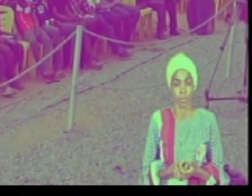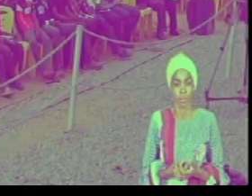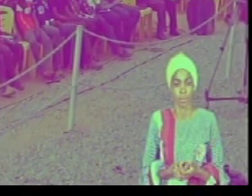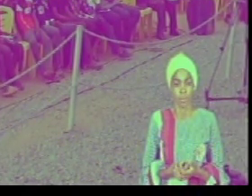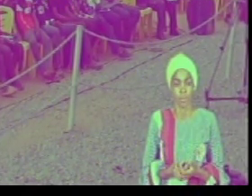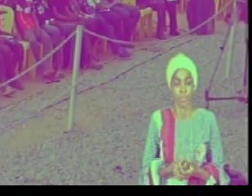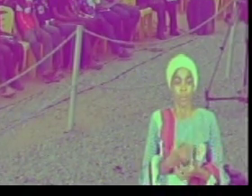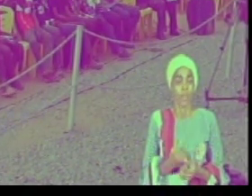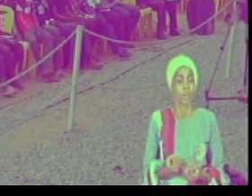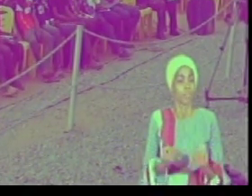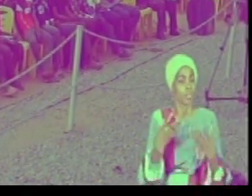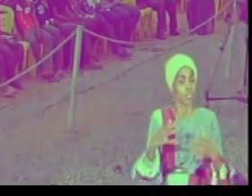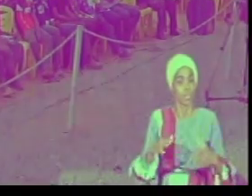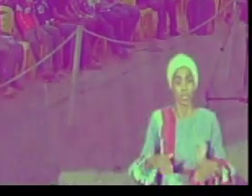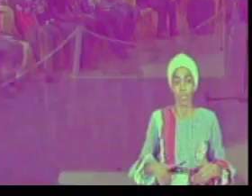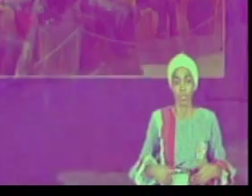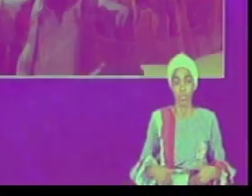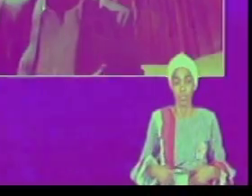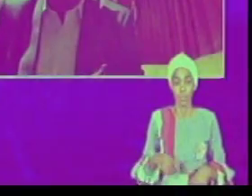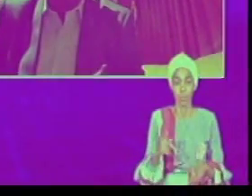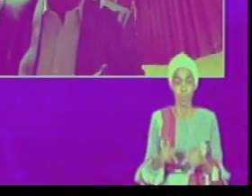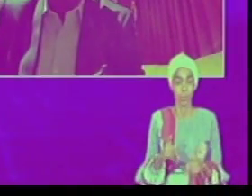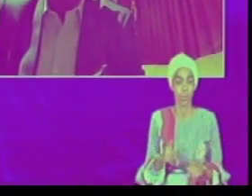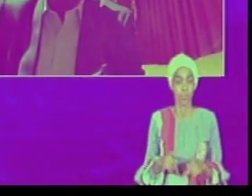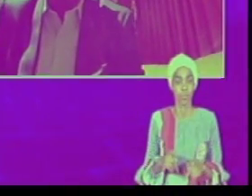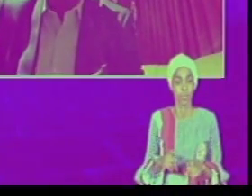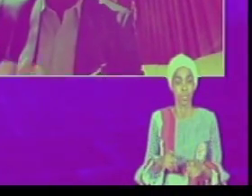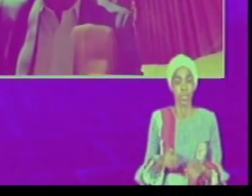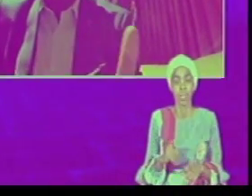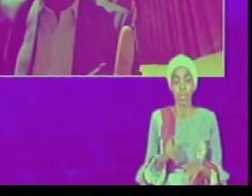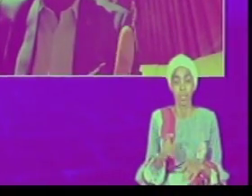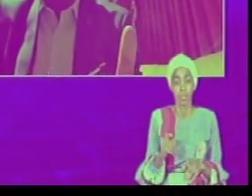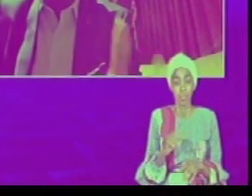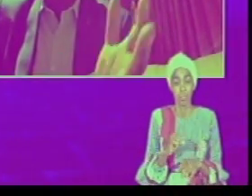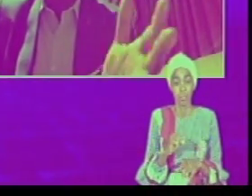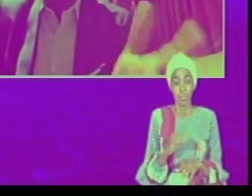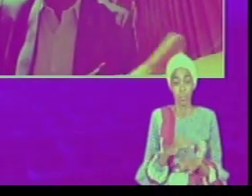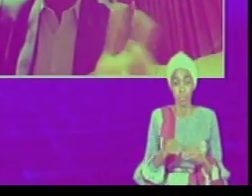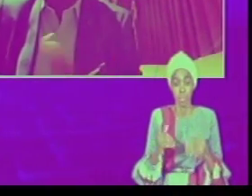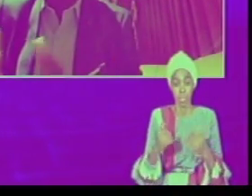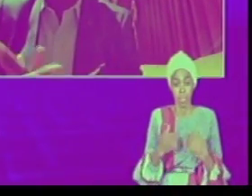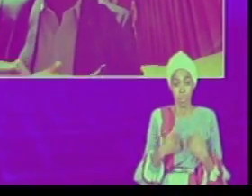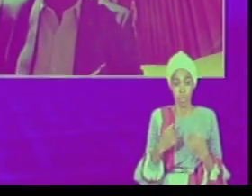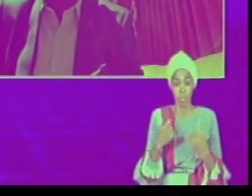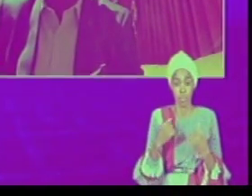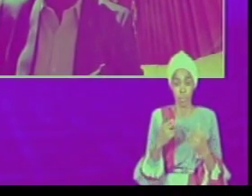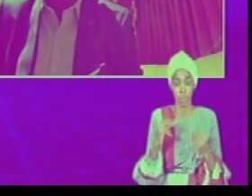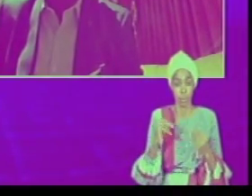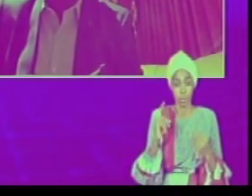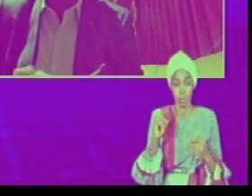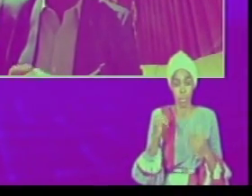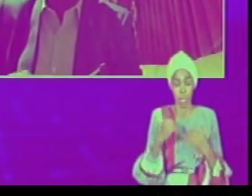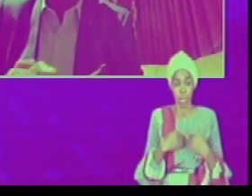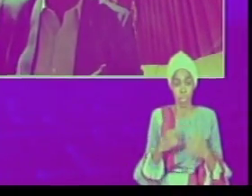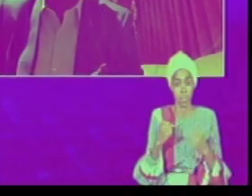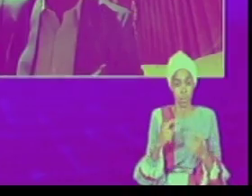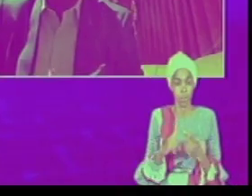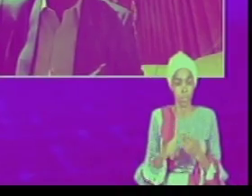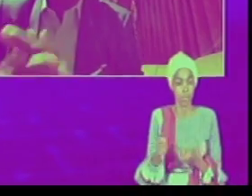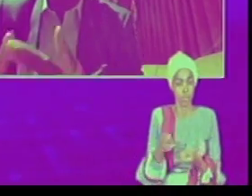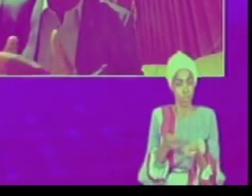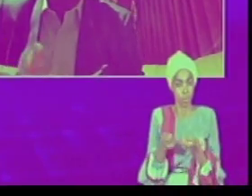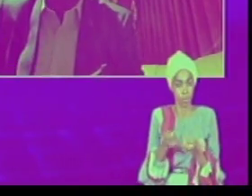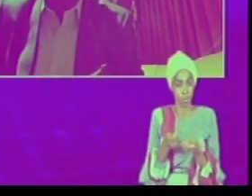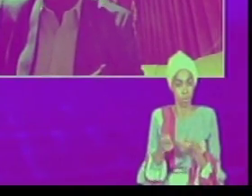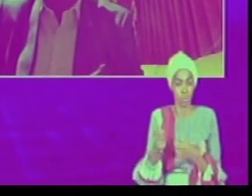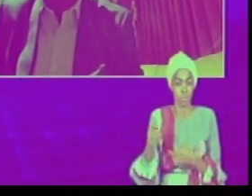control what they've inherited from their parents or even the environmental impact that has affected